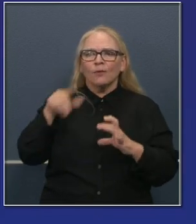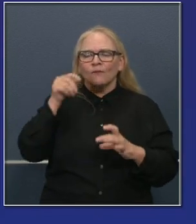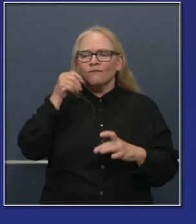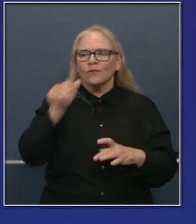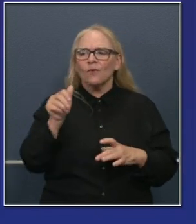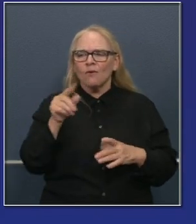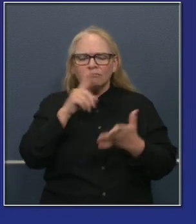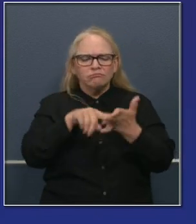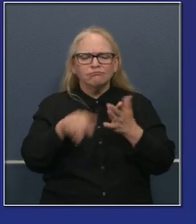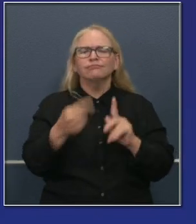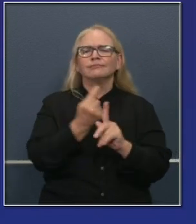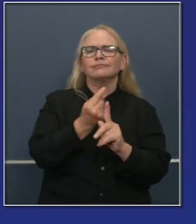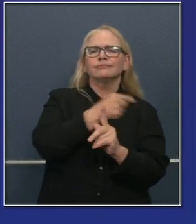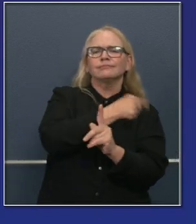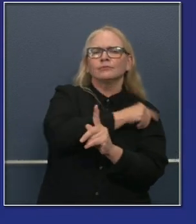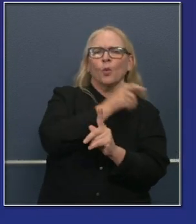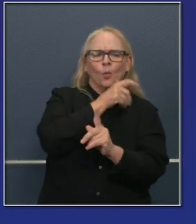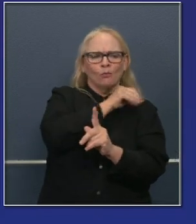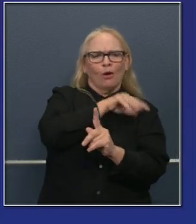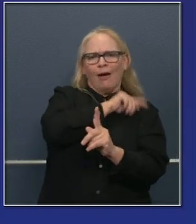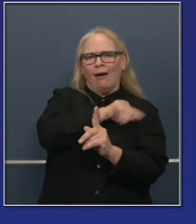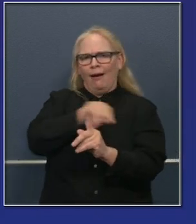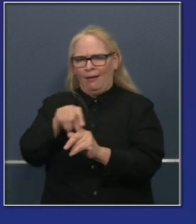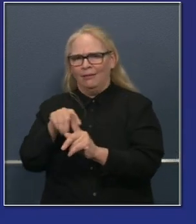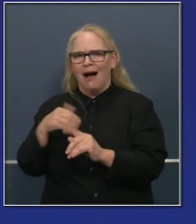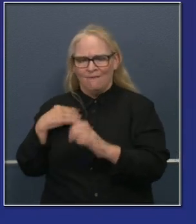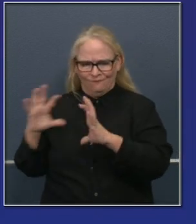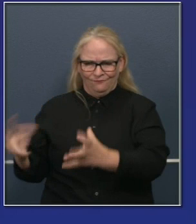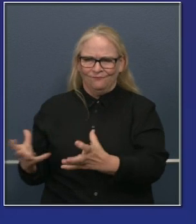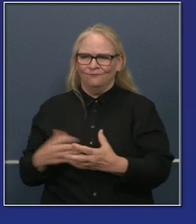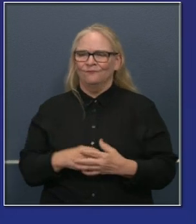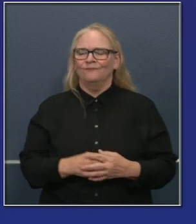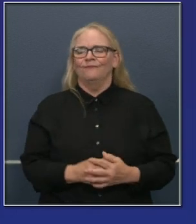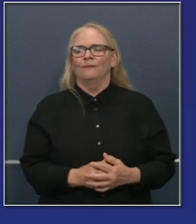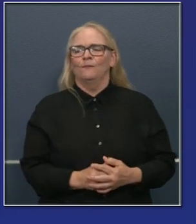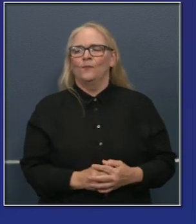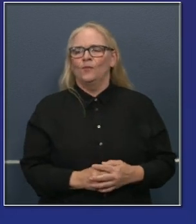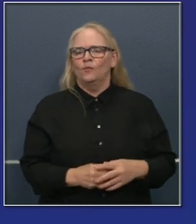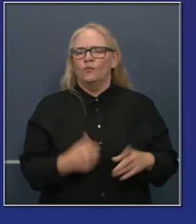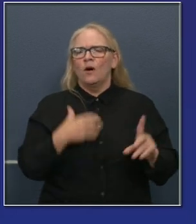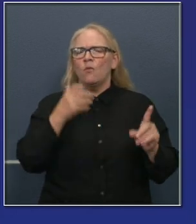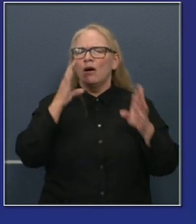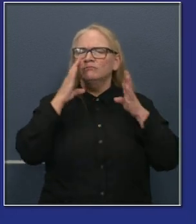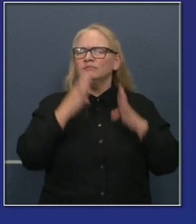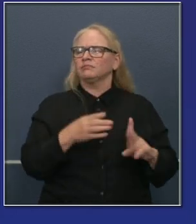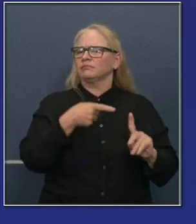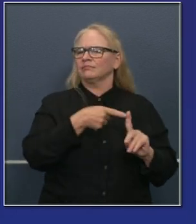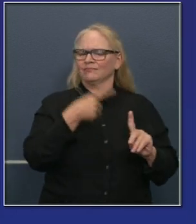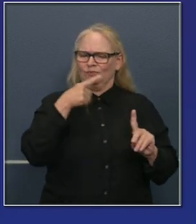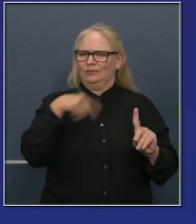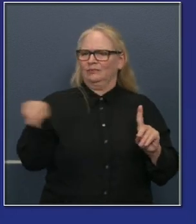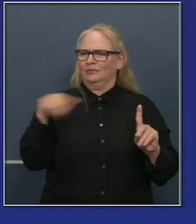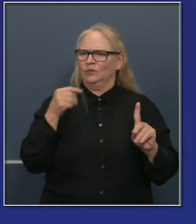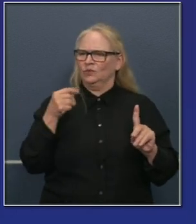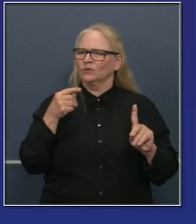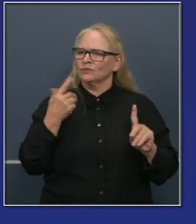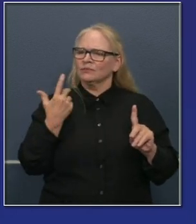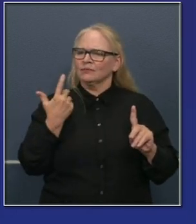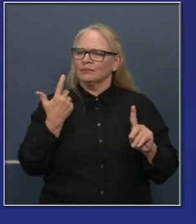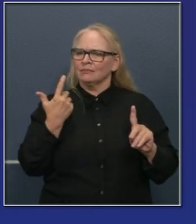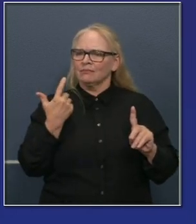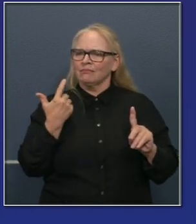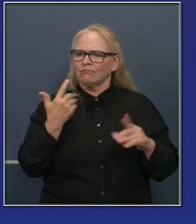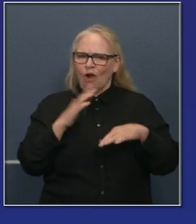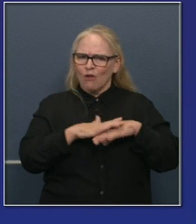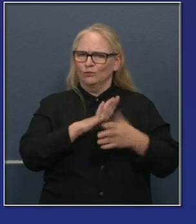in the state of California, but do so with a different intensity of focus, which Dr. Galley laid out on Tuesday. But I want to see